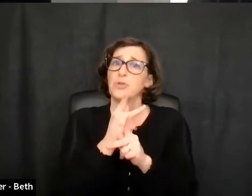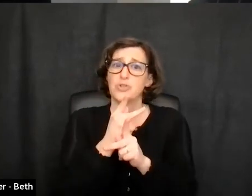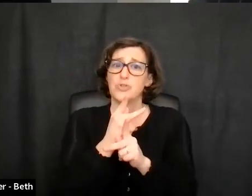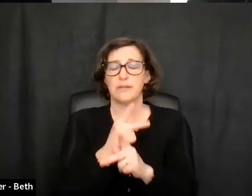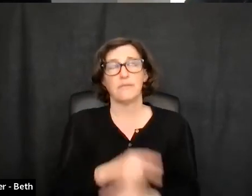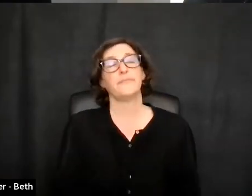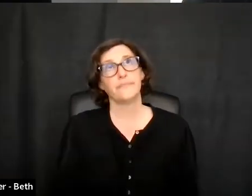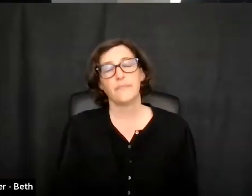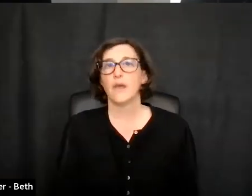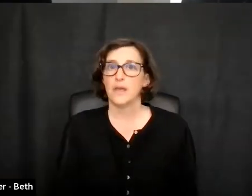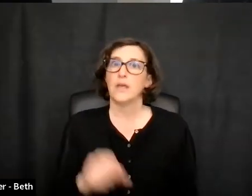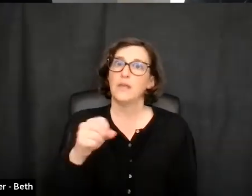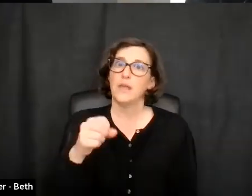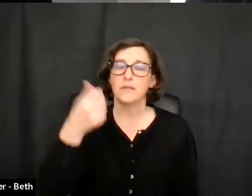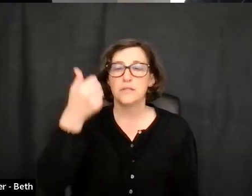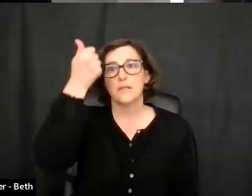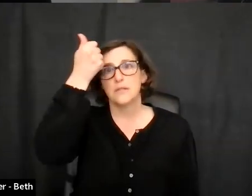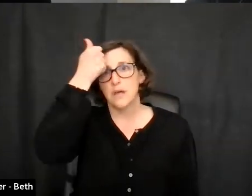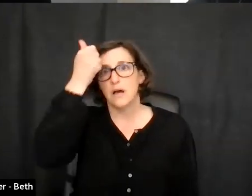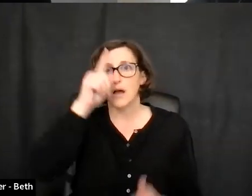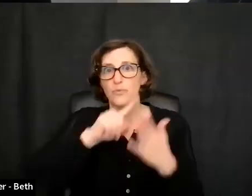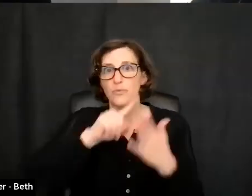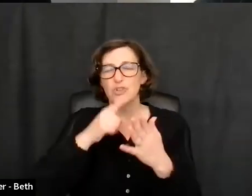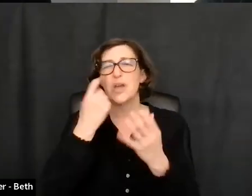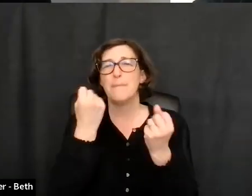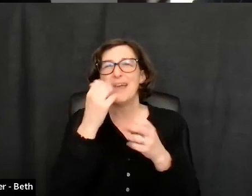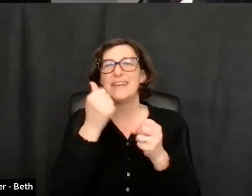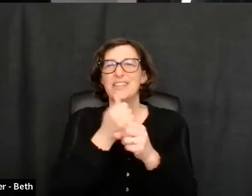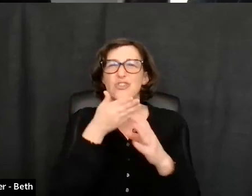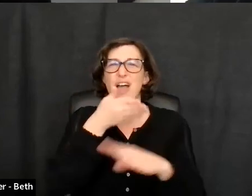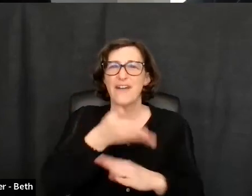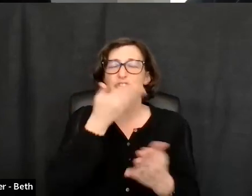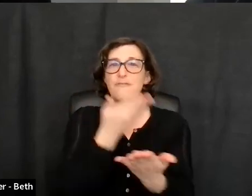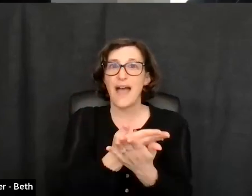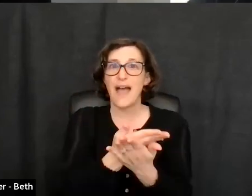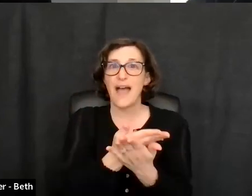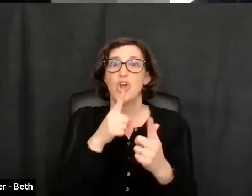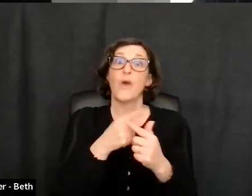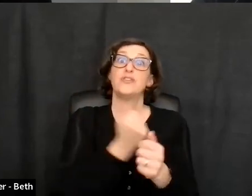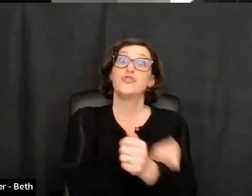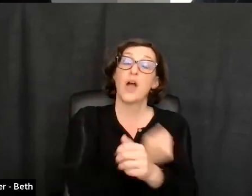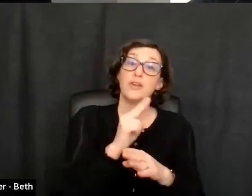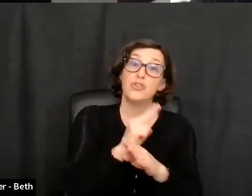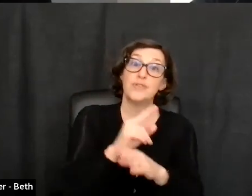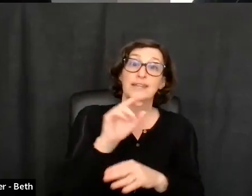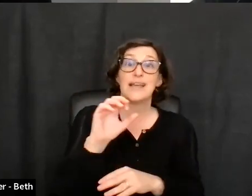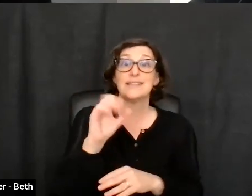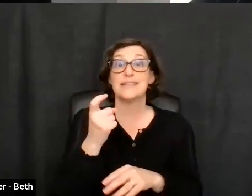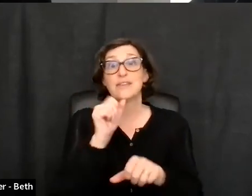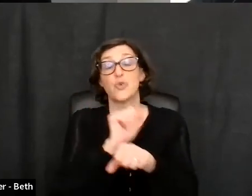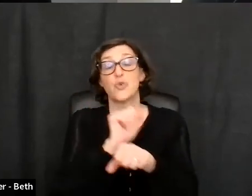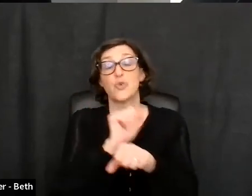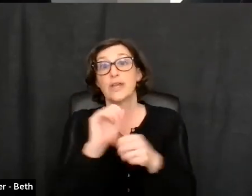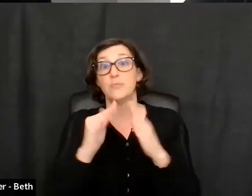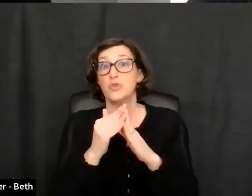research years after the fact, when it's only new within the academy and when drug using and sex working communities have moved on to try to stem the next crisis,